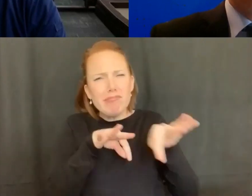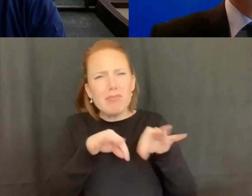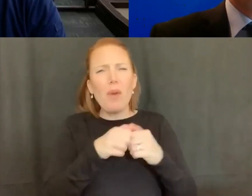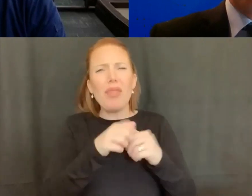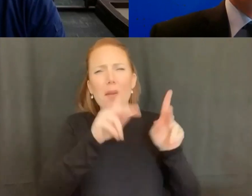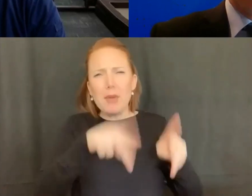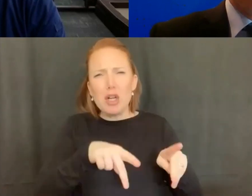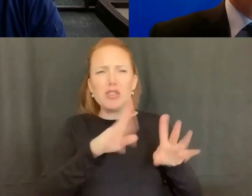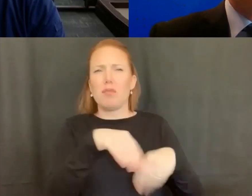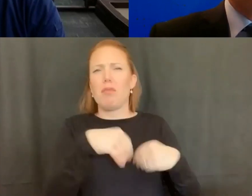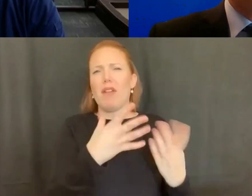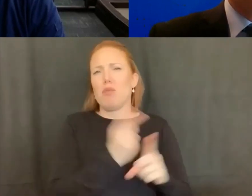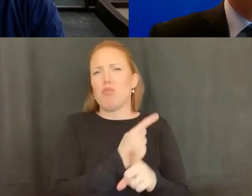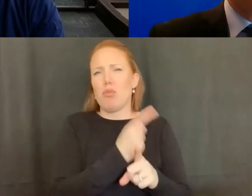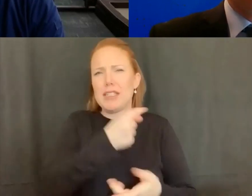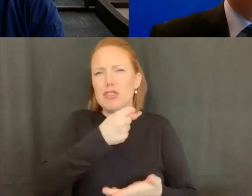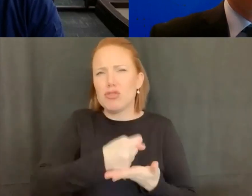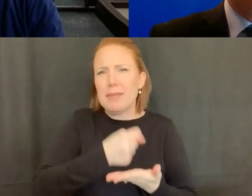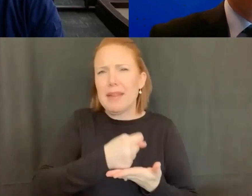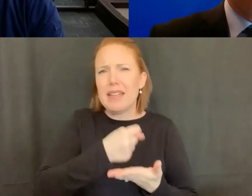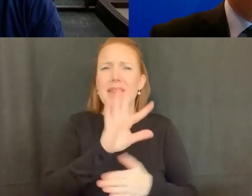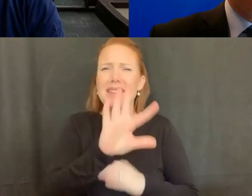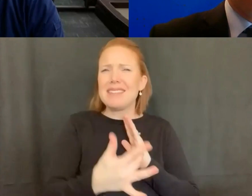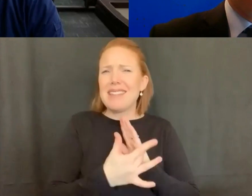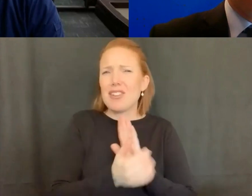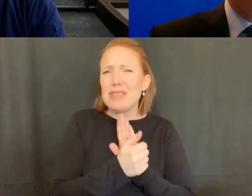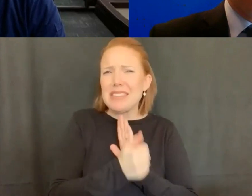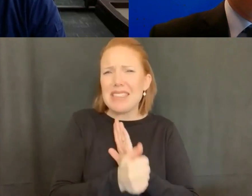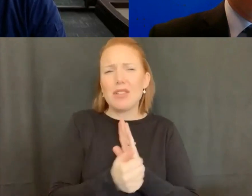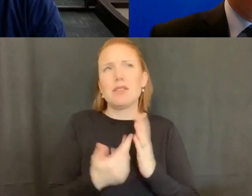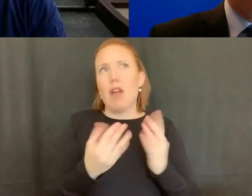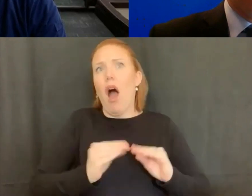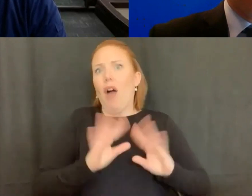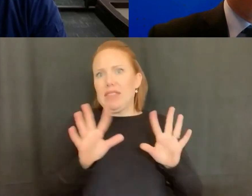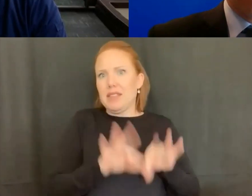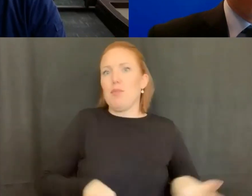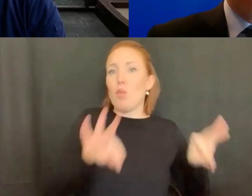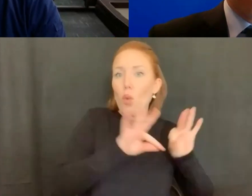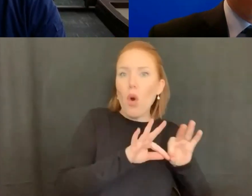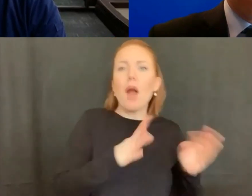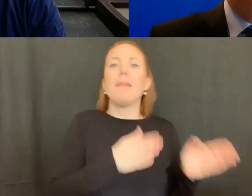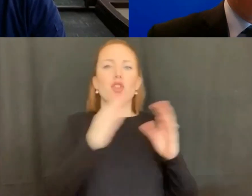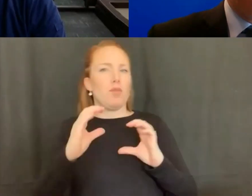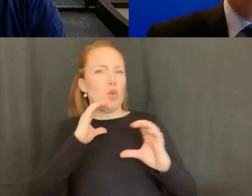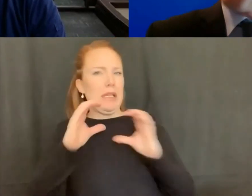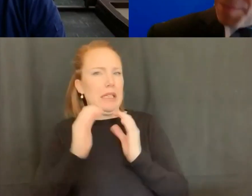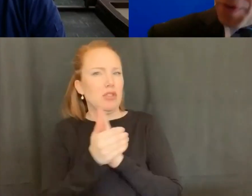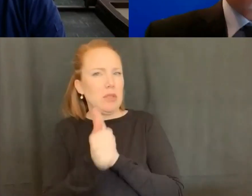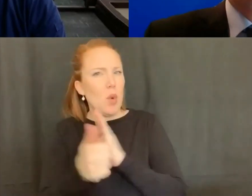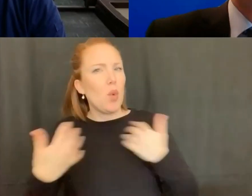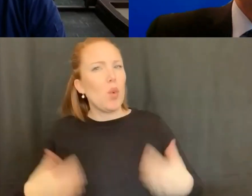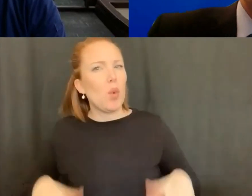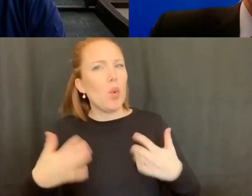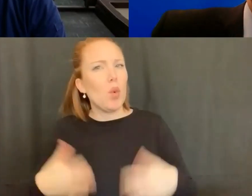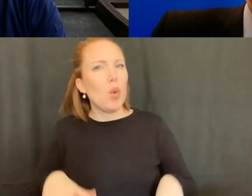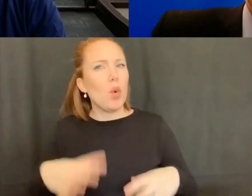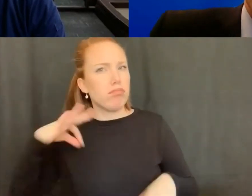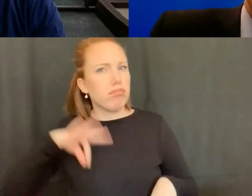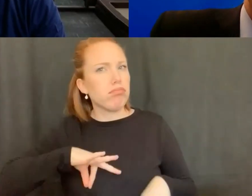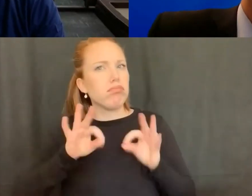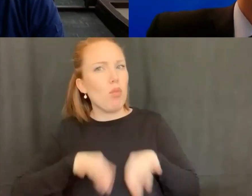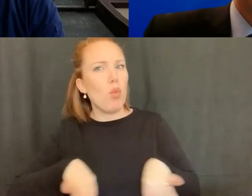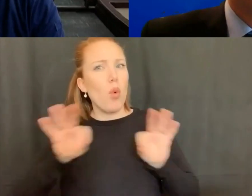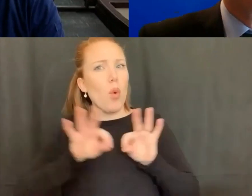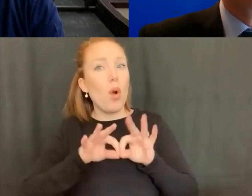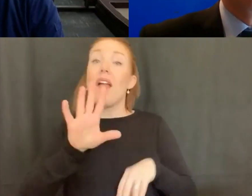treatment effectively. I mean, the technical skills are a must, but you also have to have those communication skills. Very important for the and students also